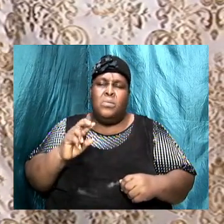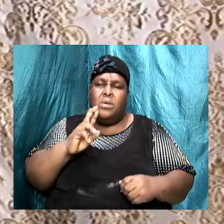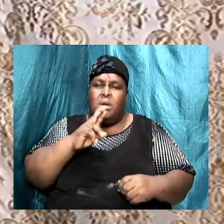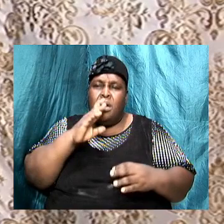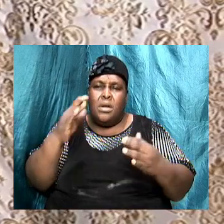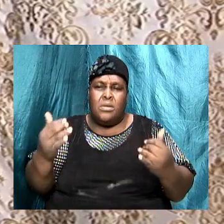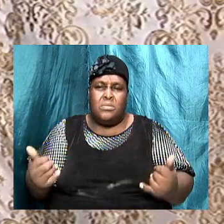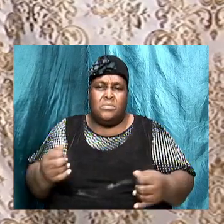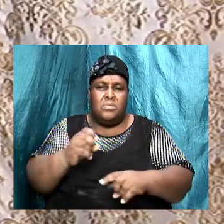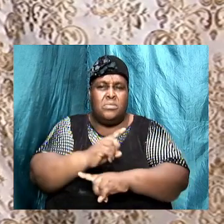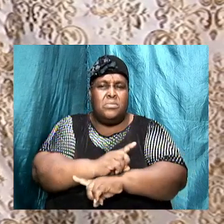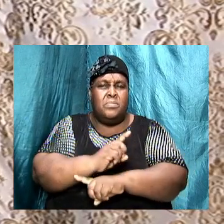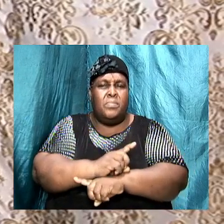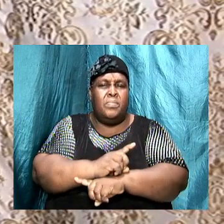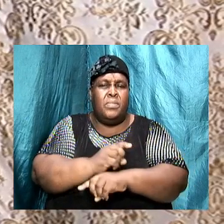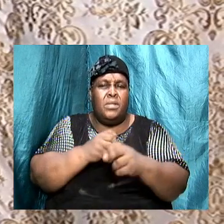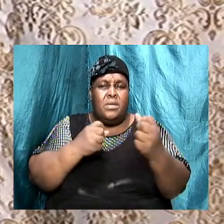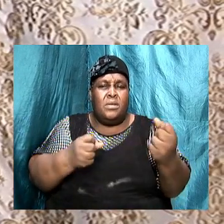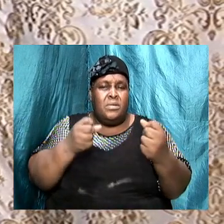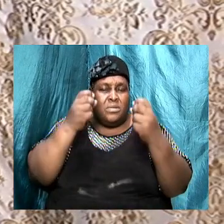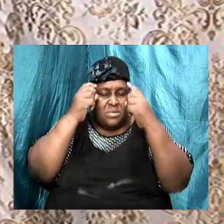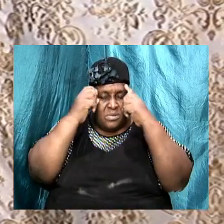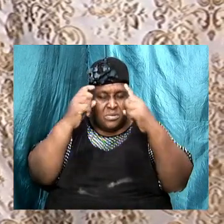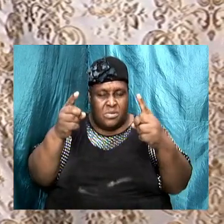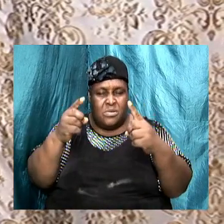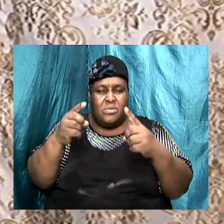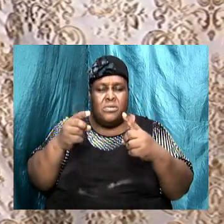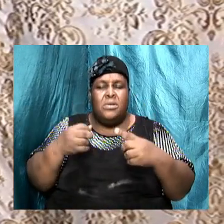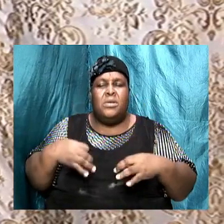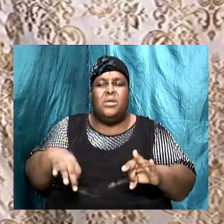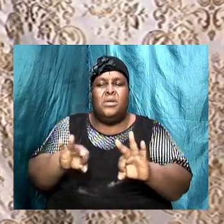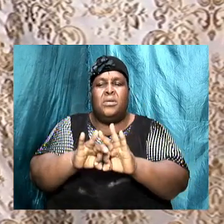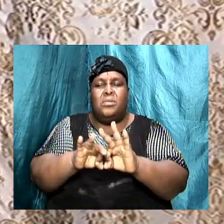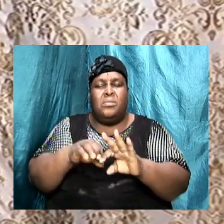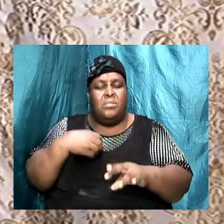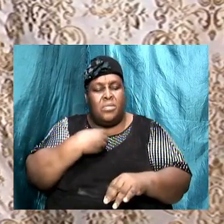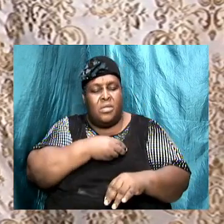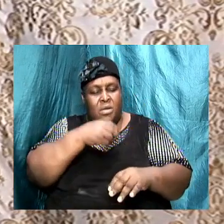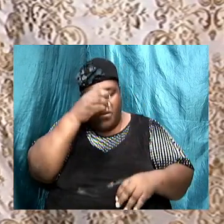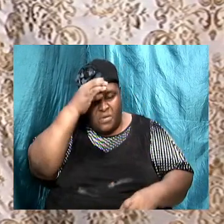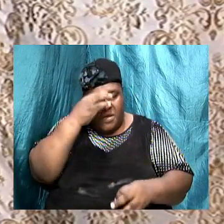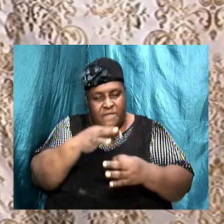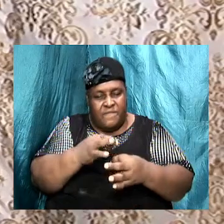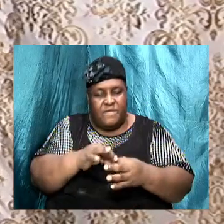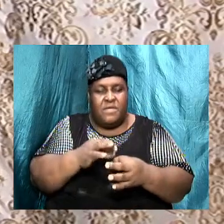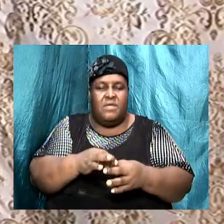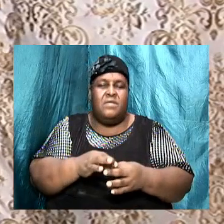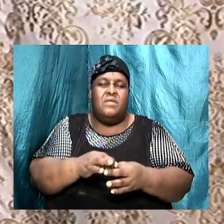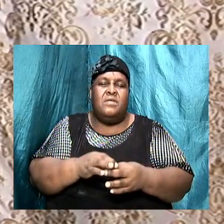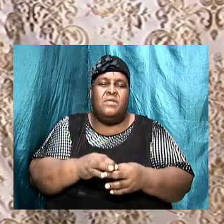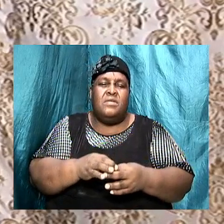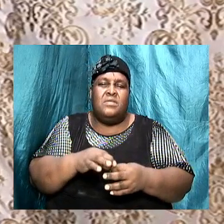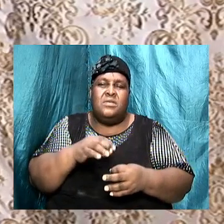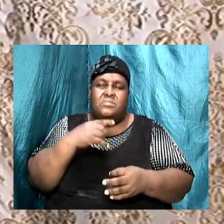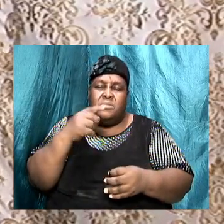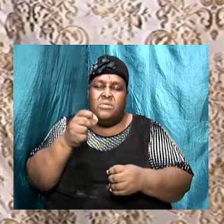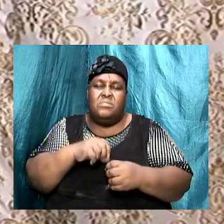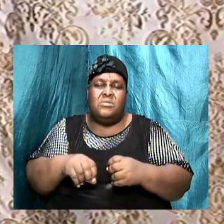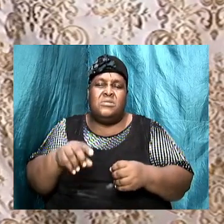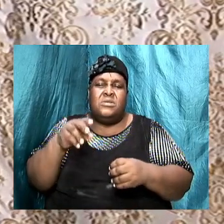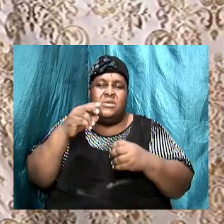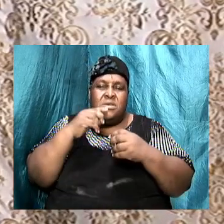that sound doctrine, you know, is important because our faith is based upon a specific message.